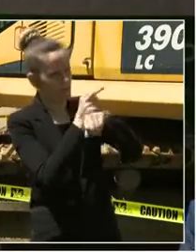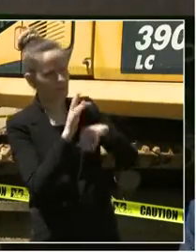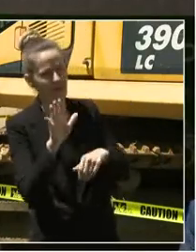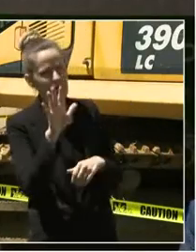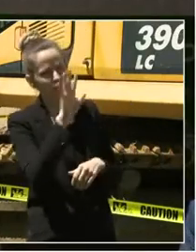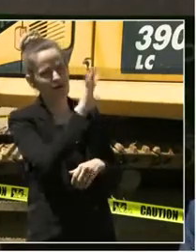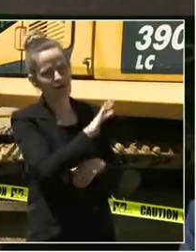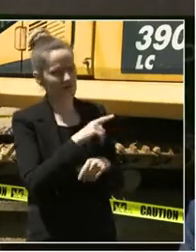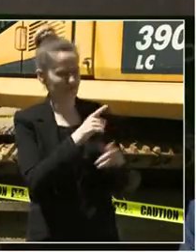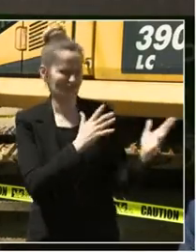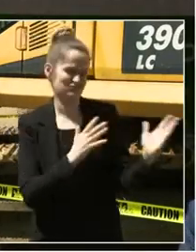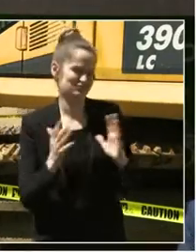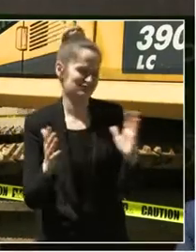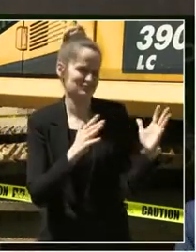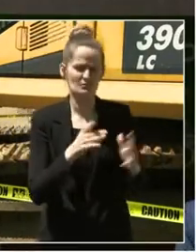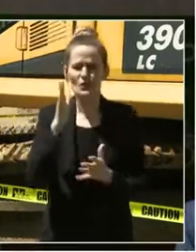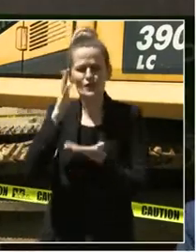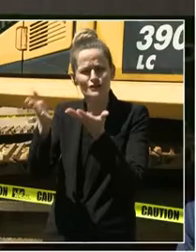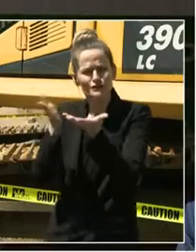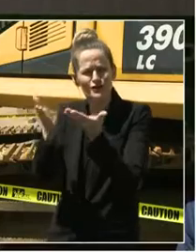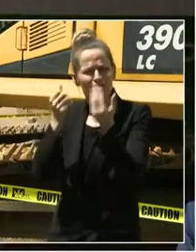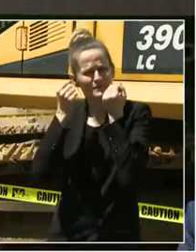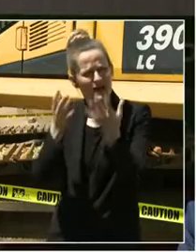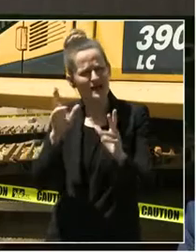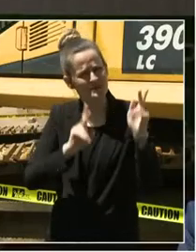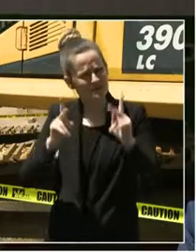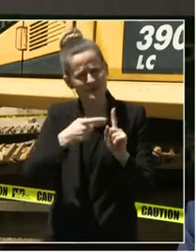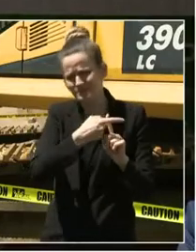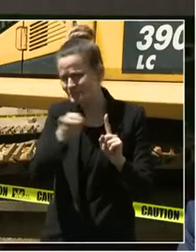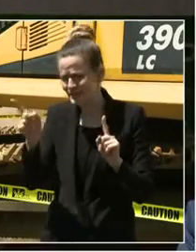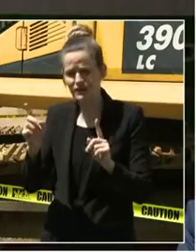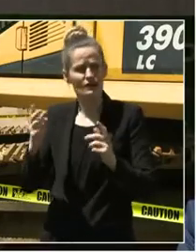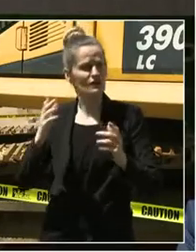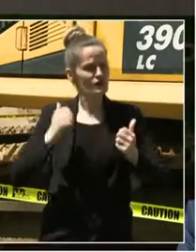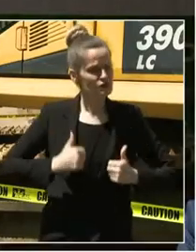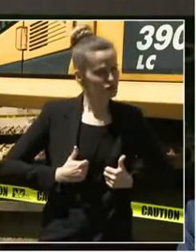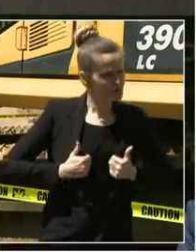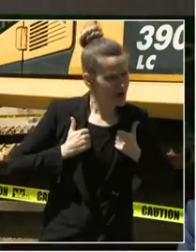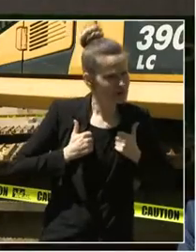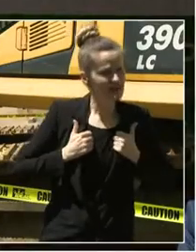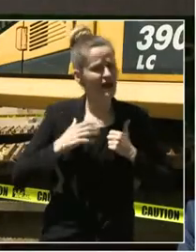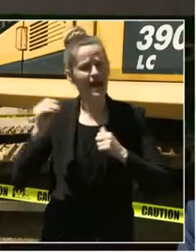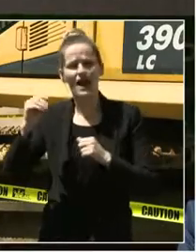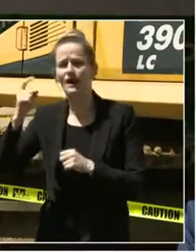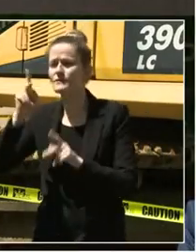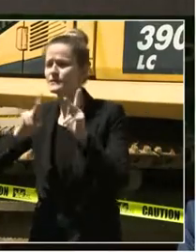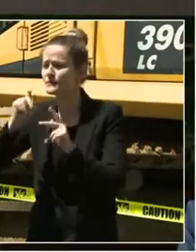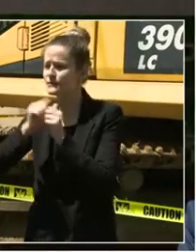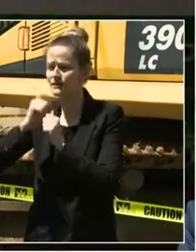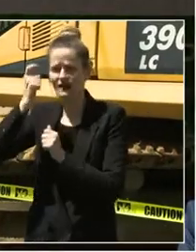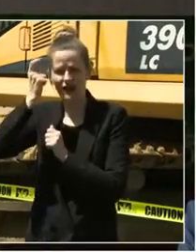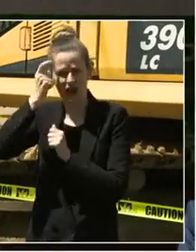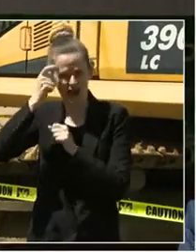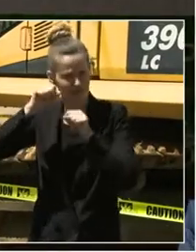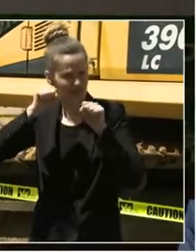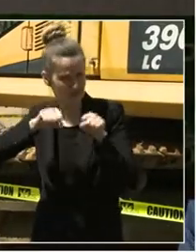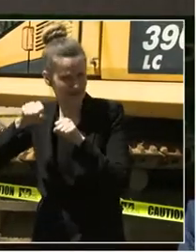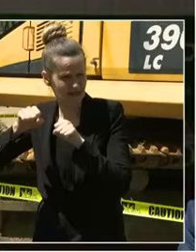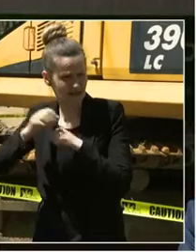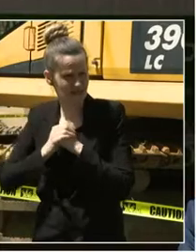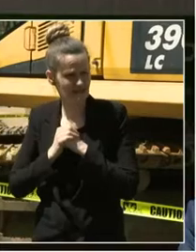full spectrum of physical and cognitive abilities with a new therapeutic